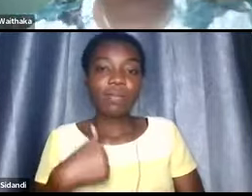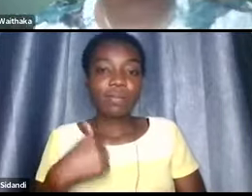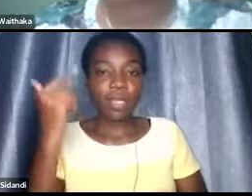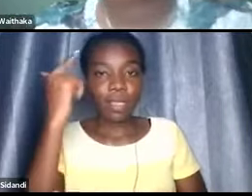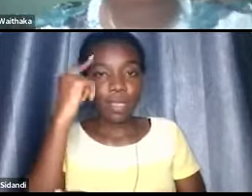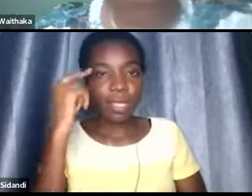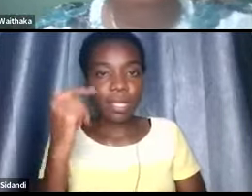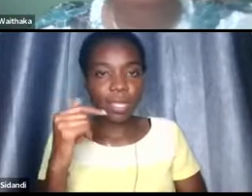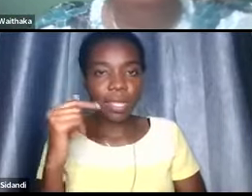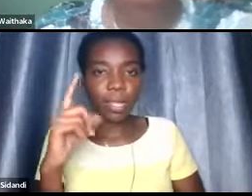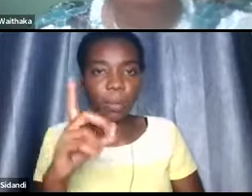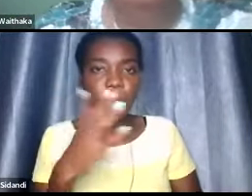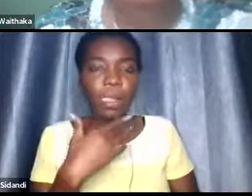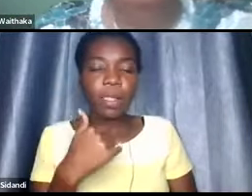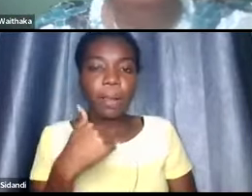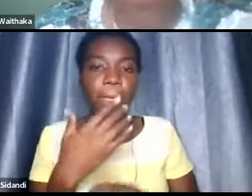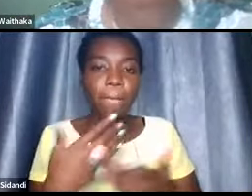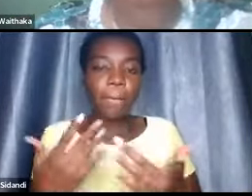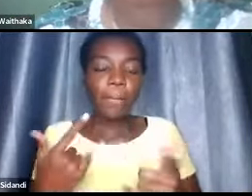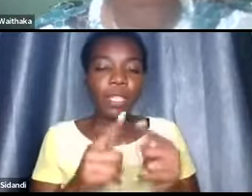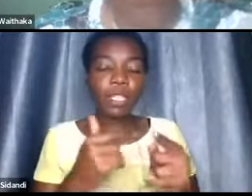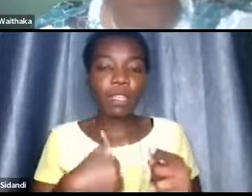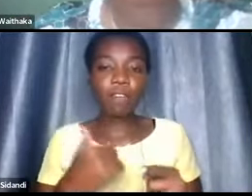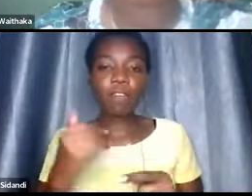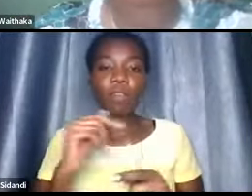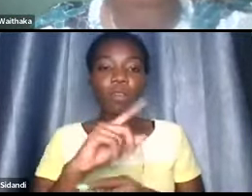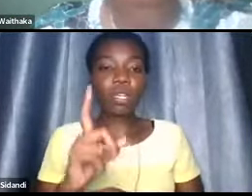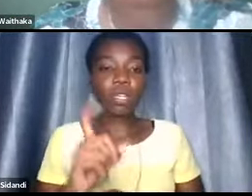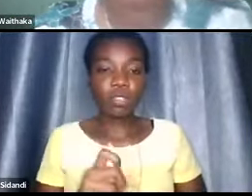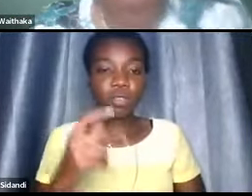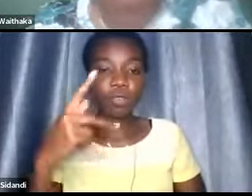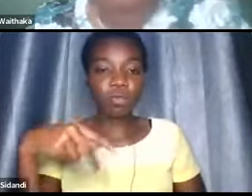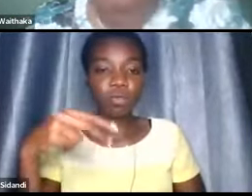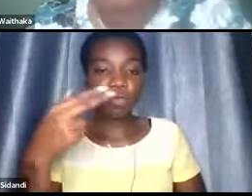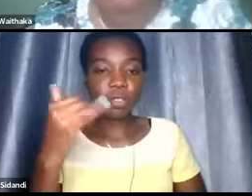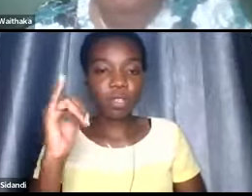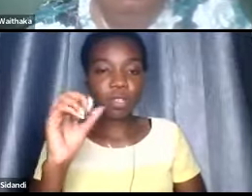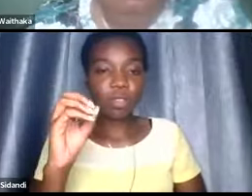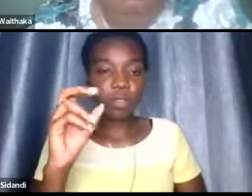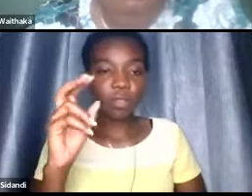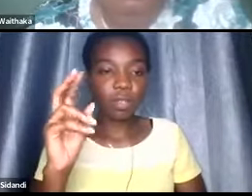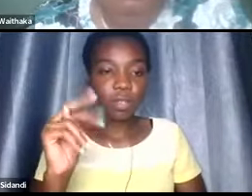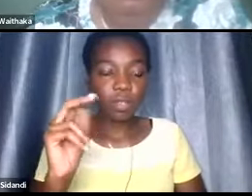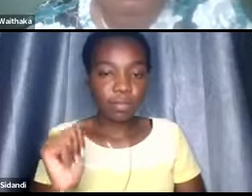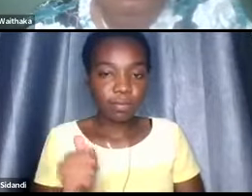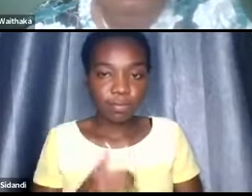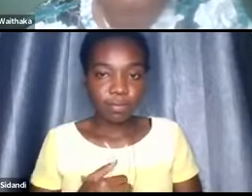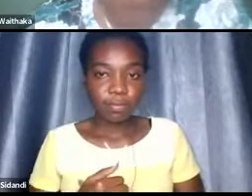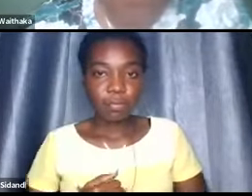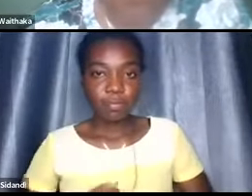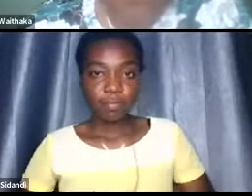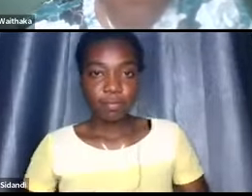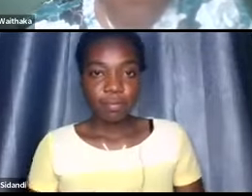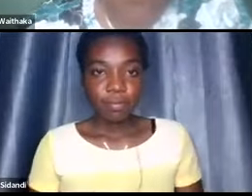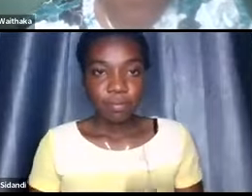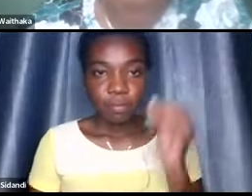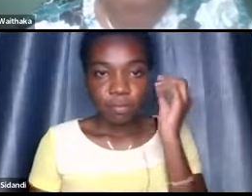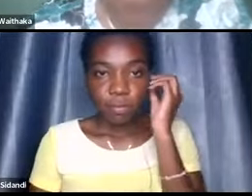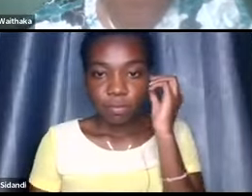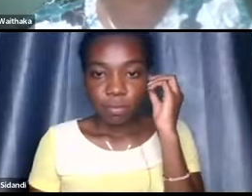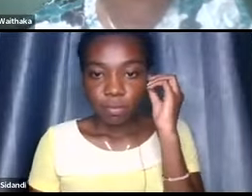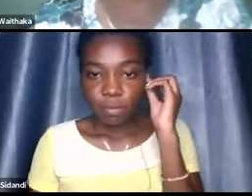say something, but there's a question by Fiona, which I think was quite important. I wanted to say something. Okay,